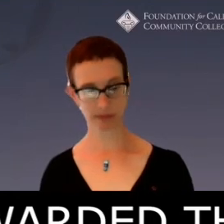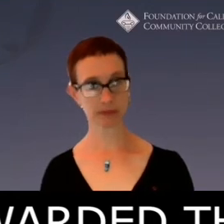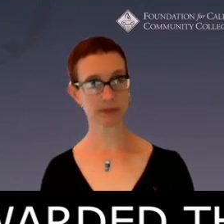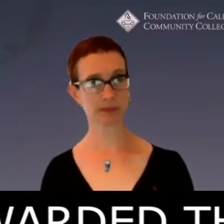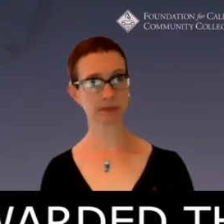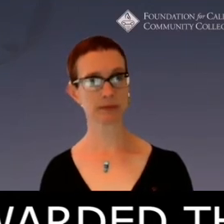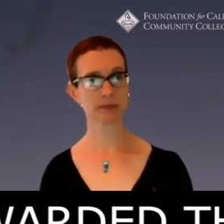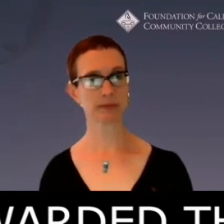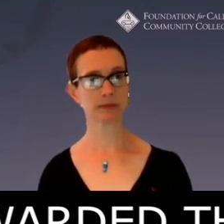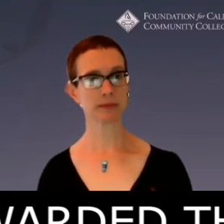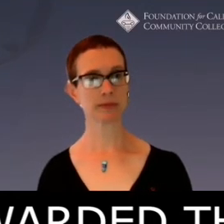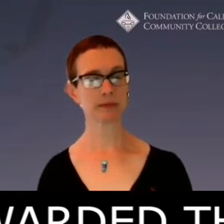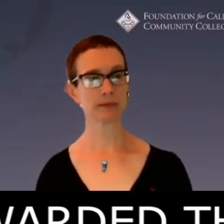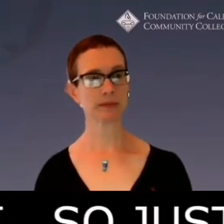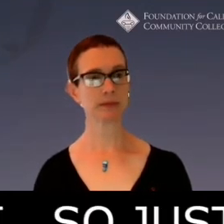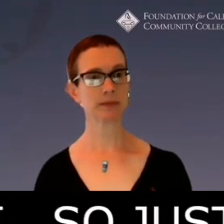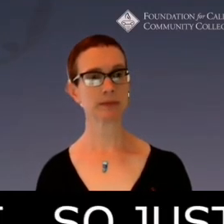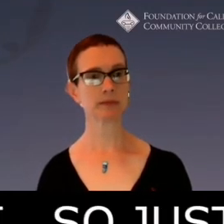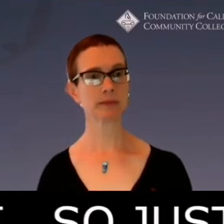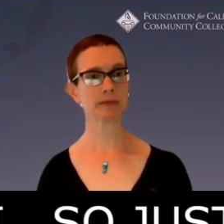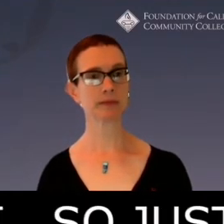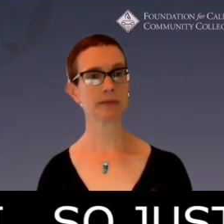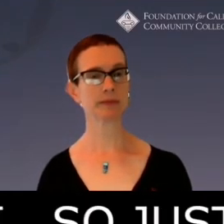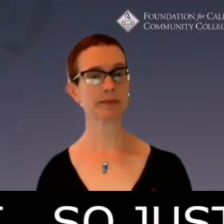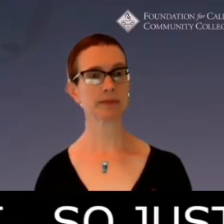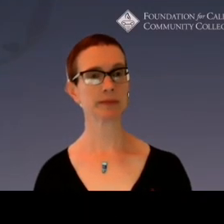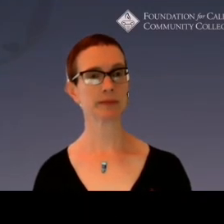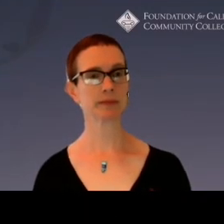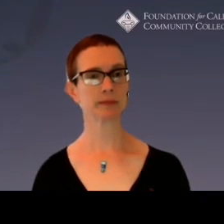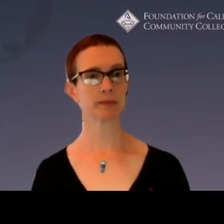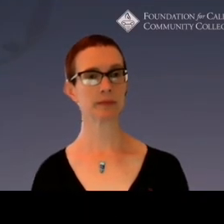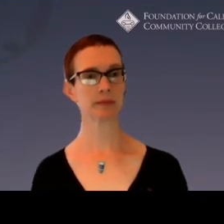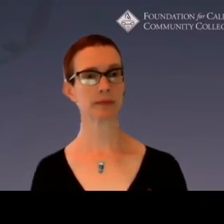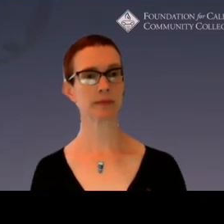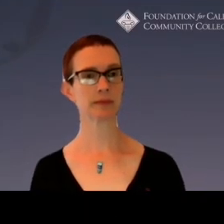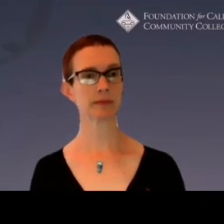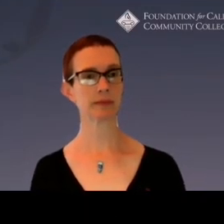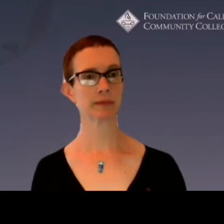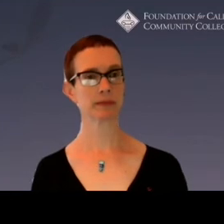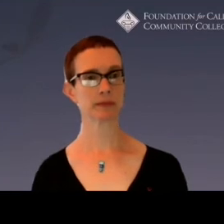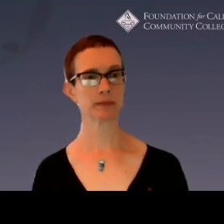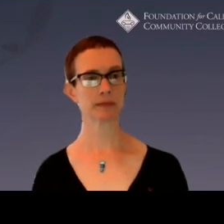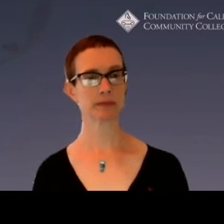make that point clear. Thank you. Okay.